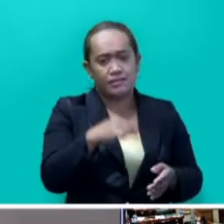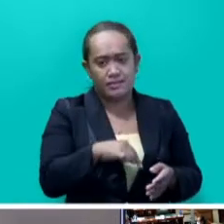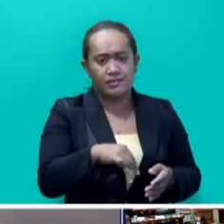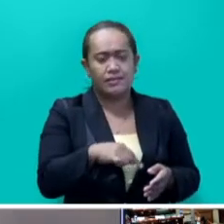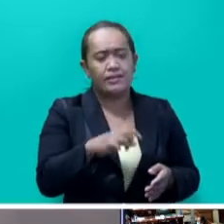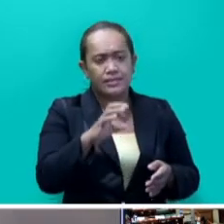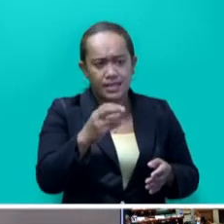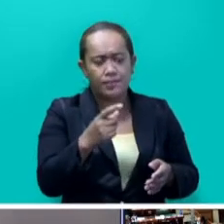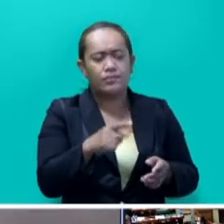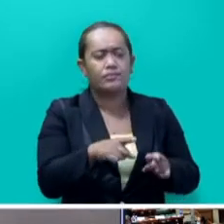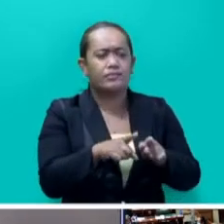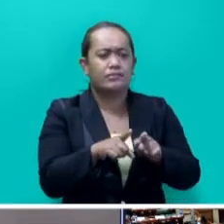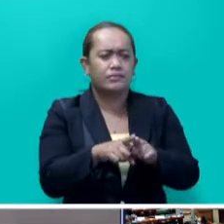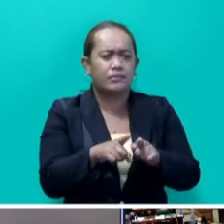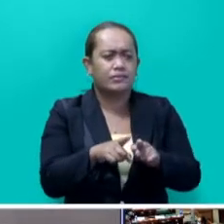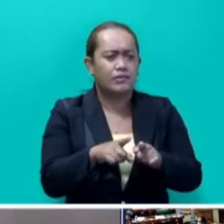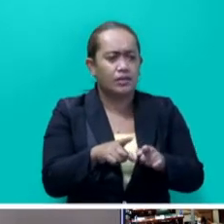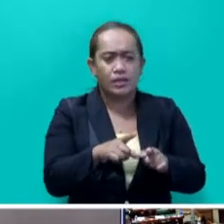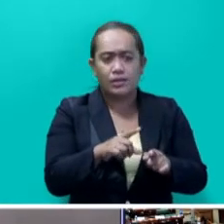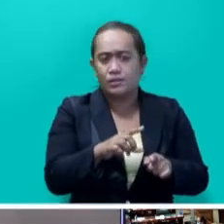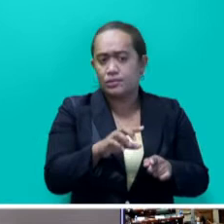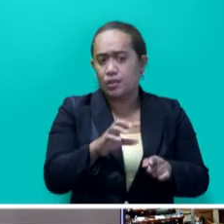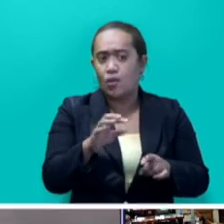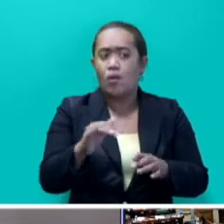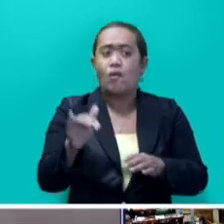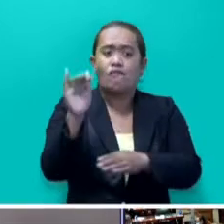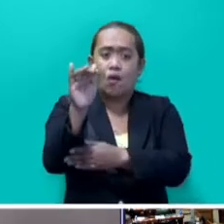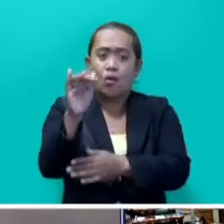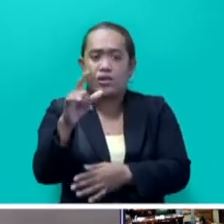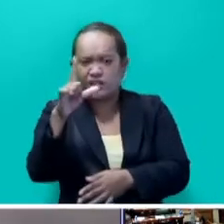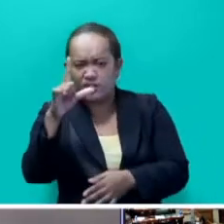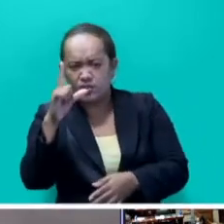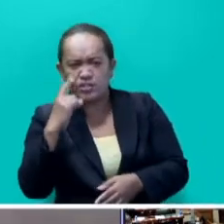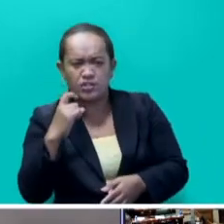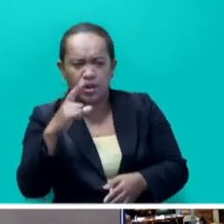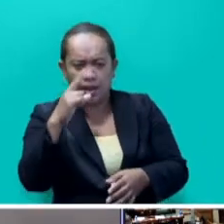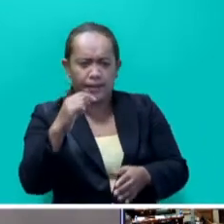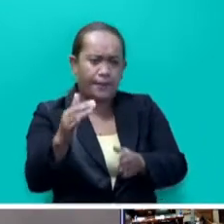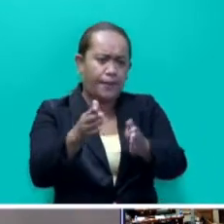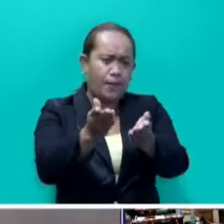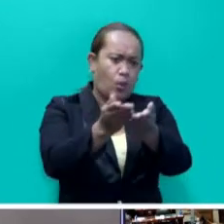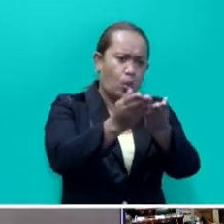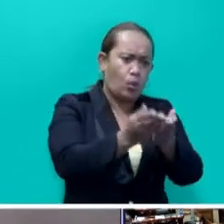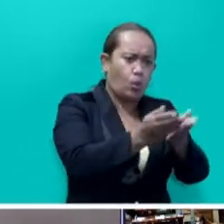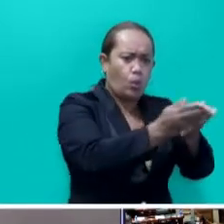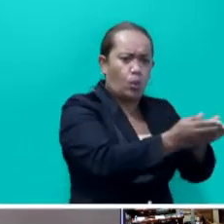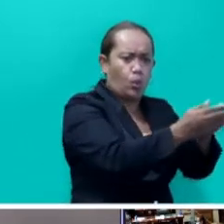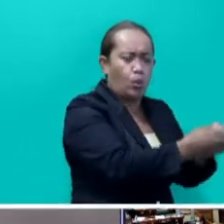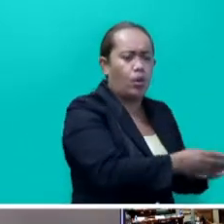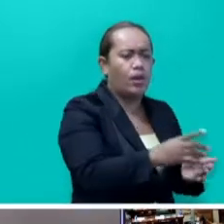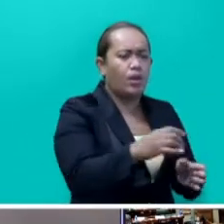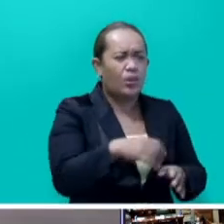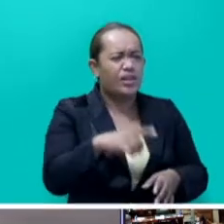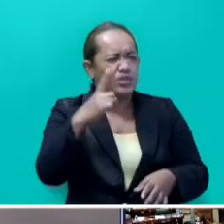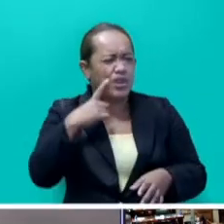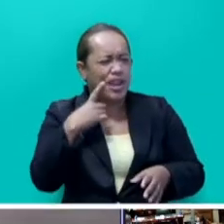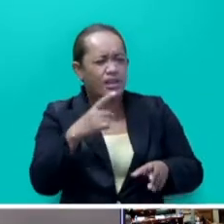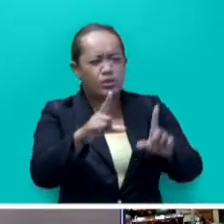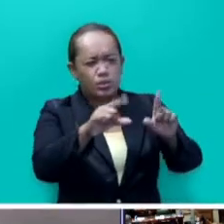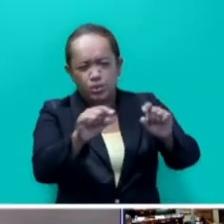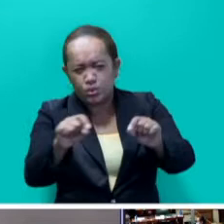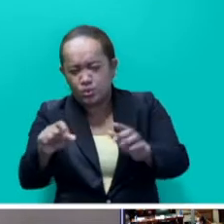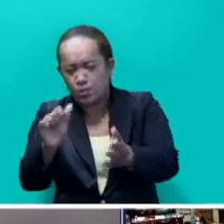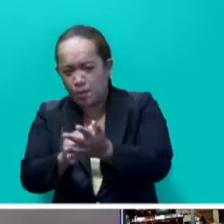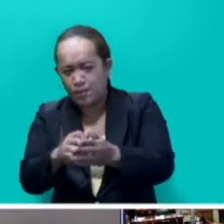will not apply as foreign vessels transport goods from one domestic port to the other. The border authorities also will need to be